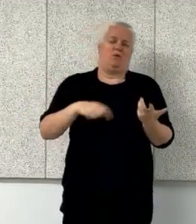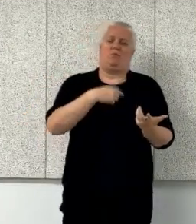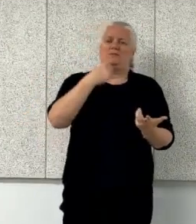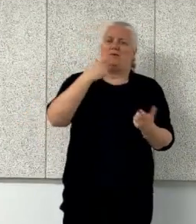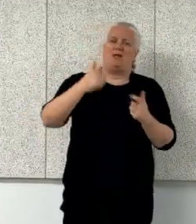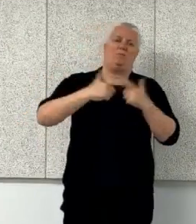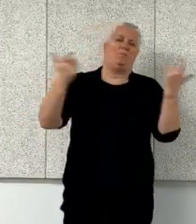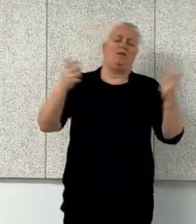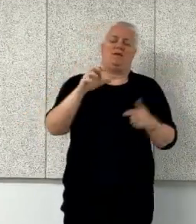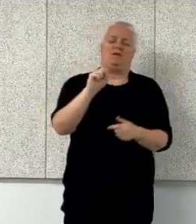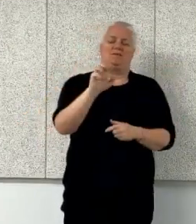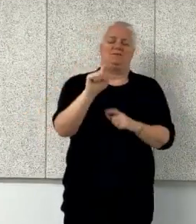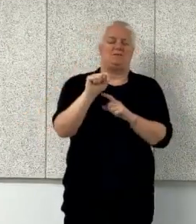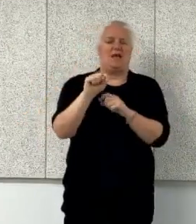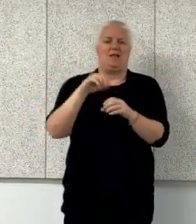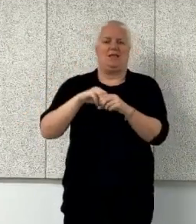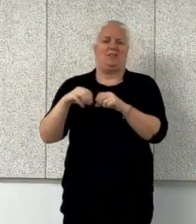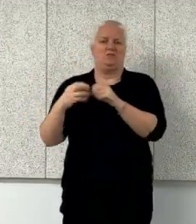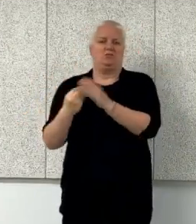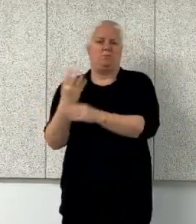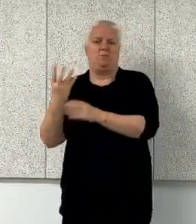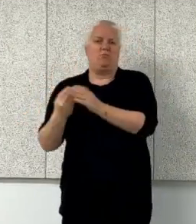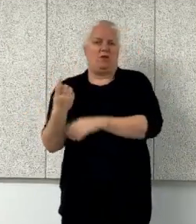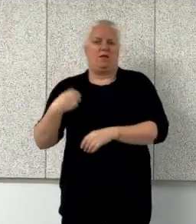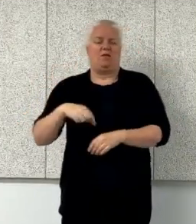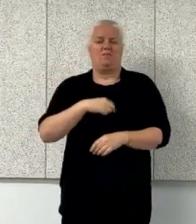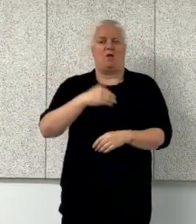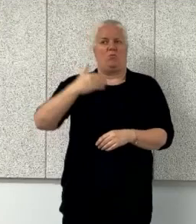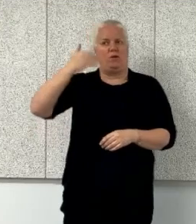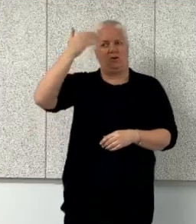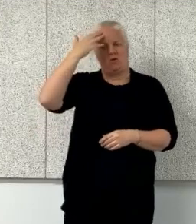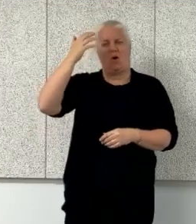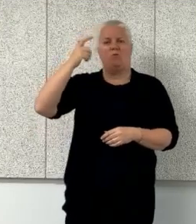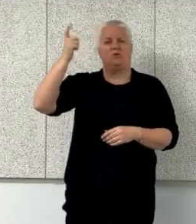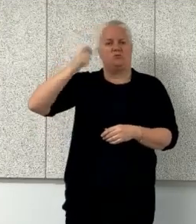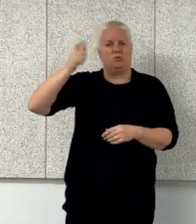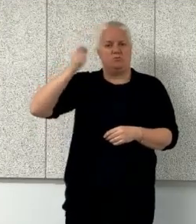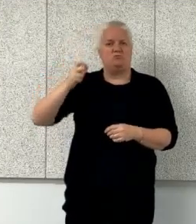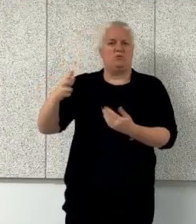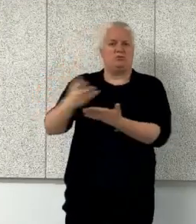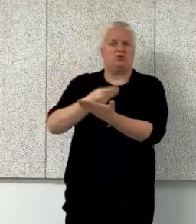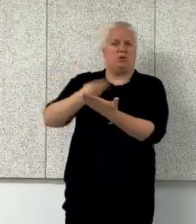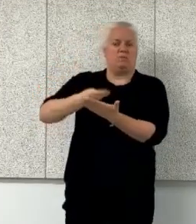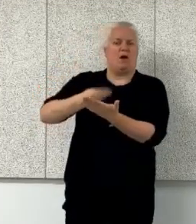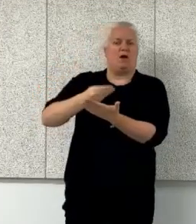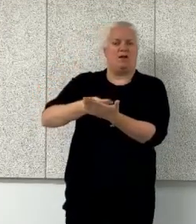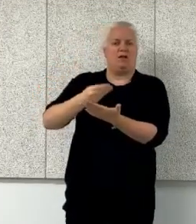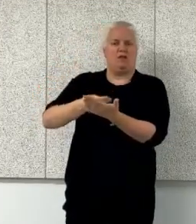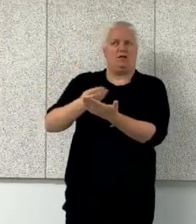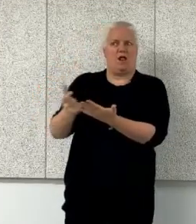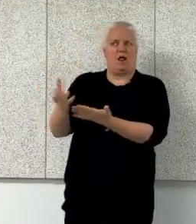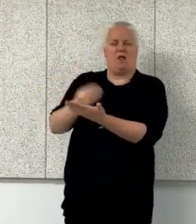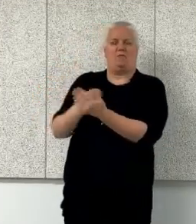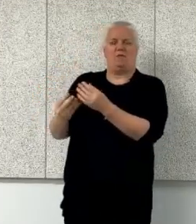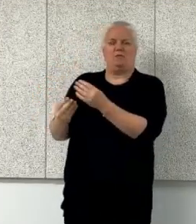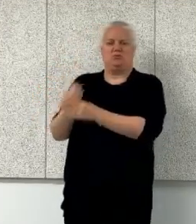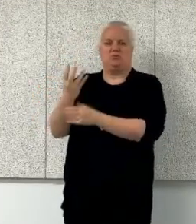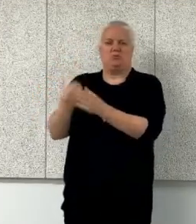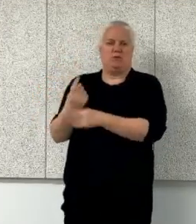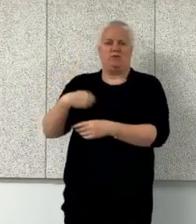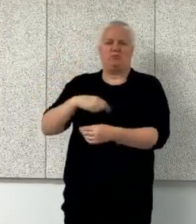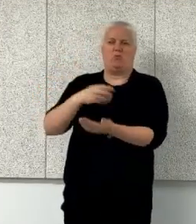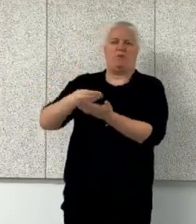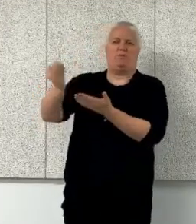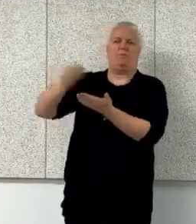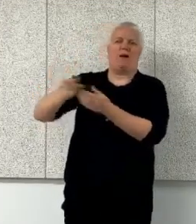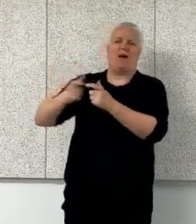for the spring where we know that our influx of subscription cash in March will actually offset the expenses? So we're not